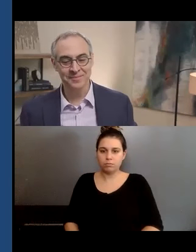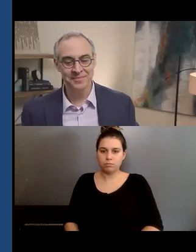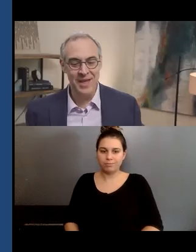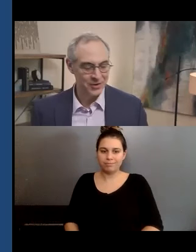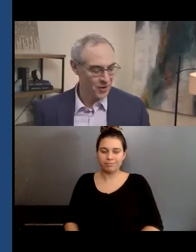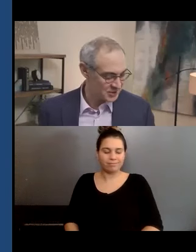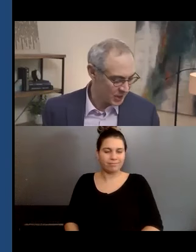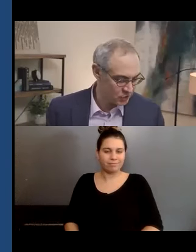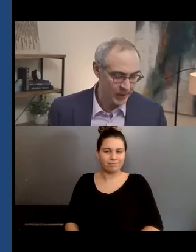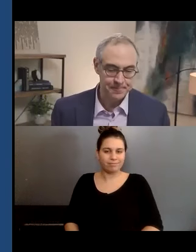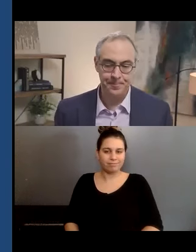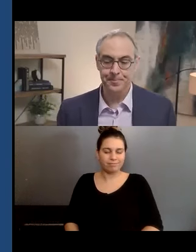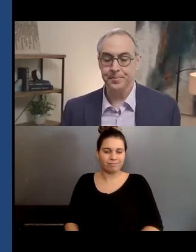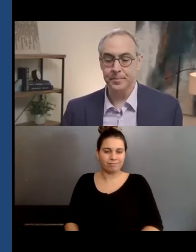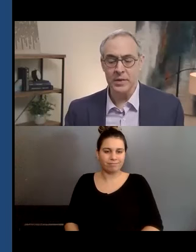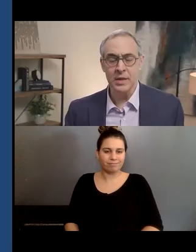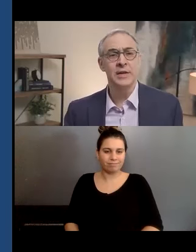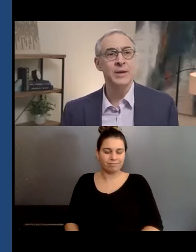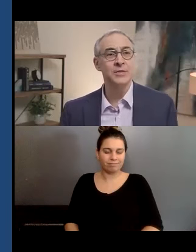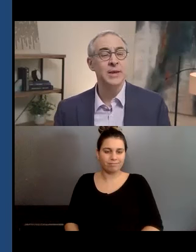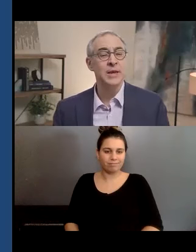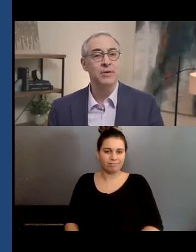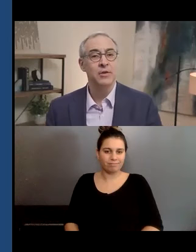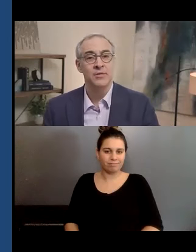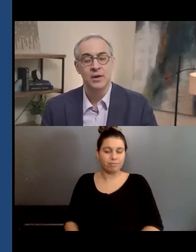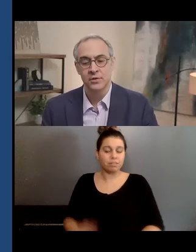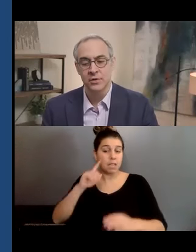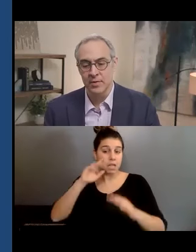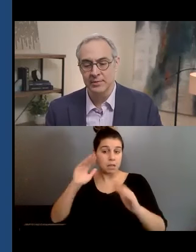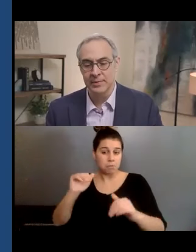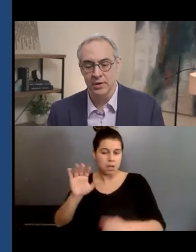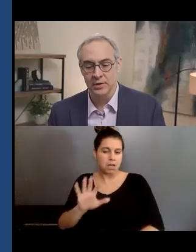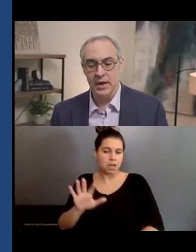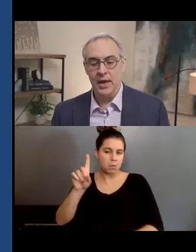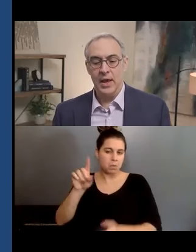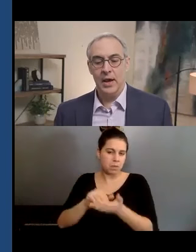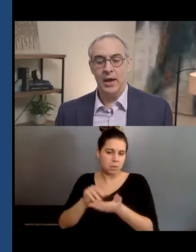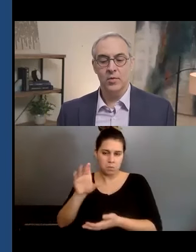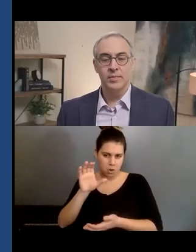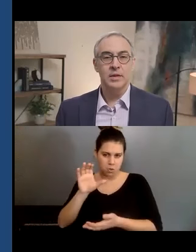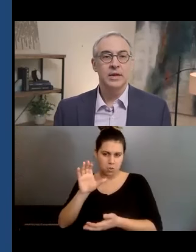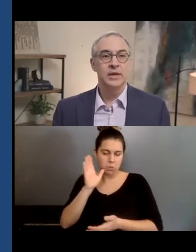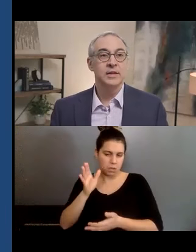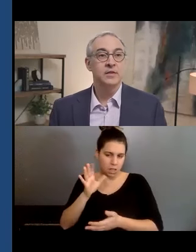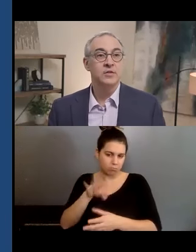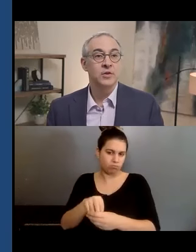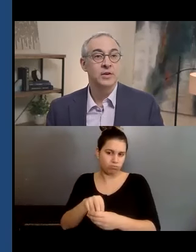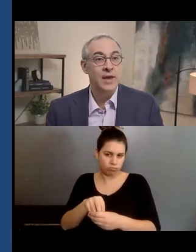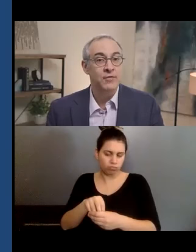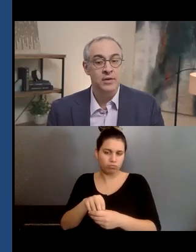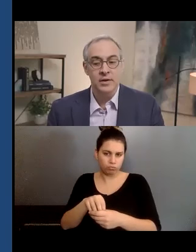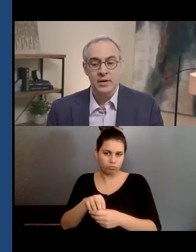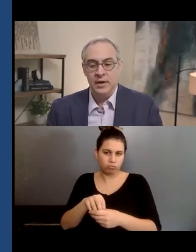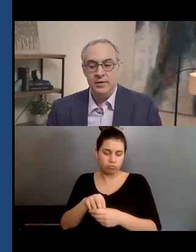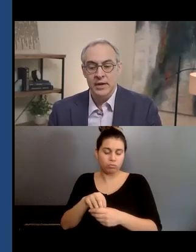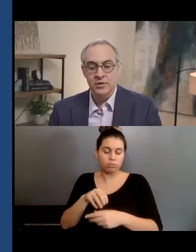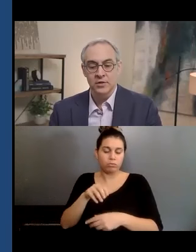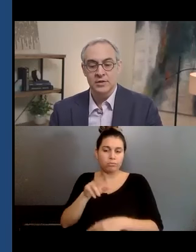them across the country. They expect there to be about 1,100 of them, I mentioned, in these